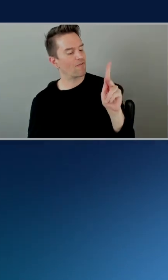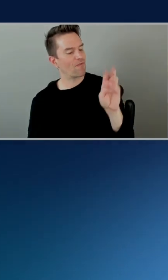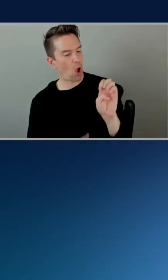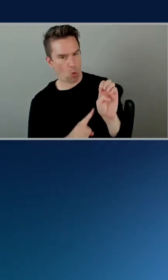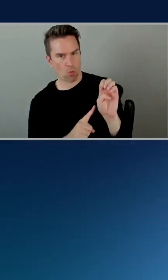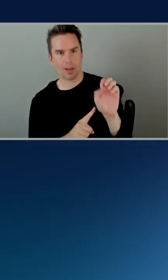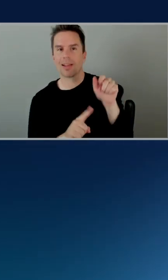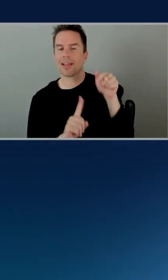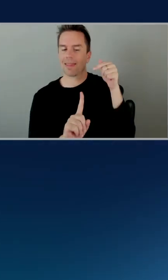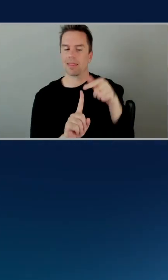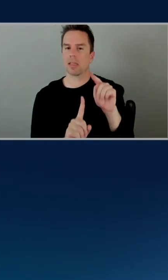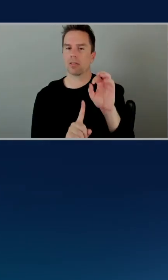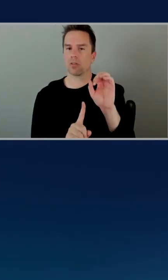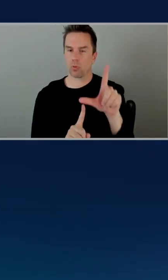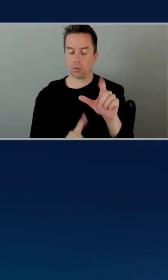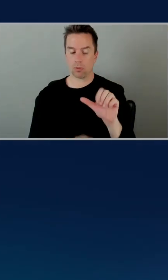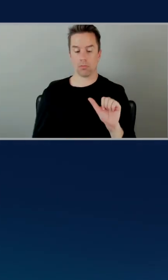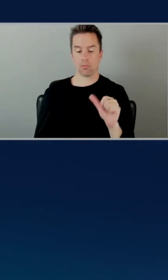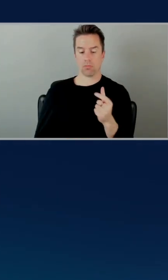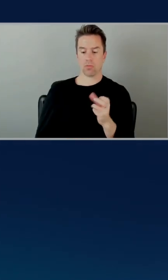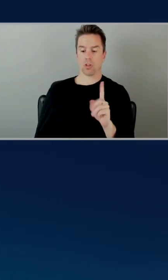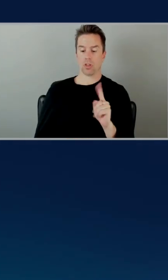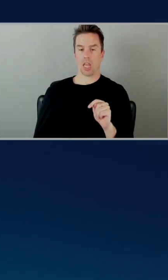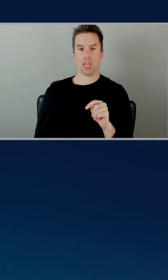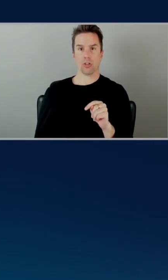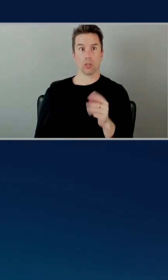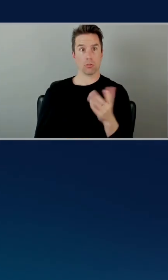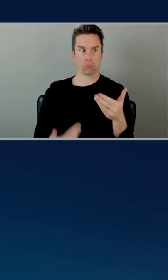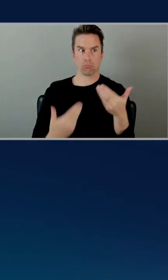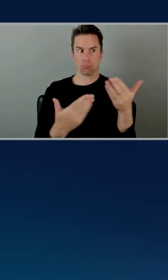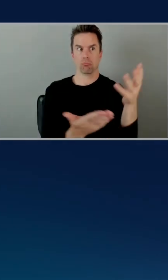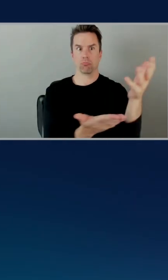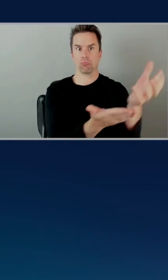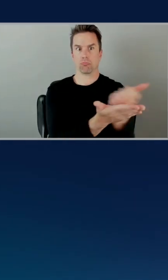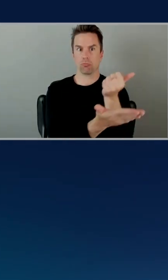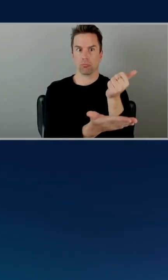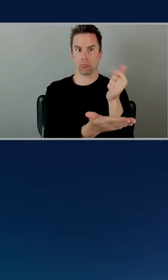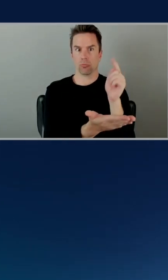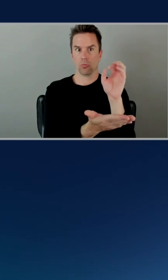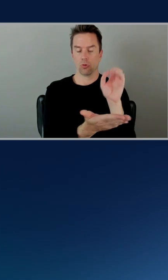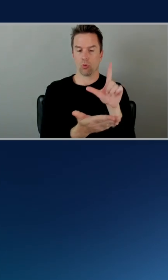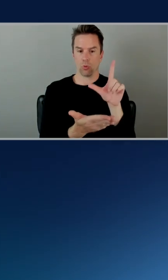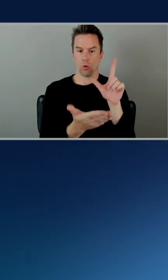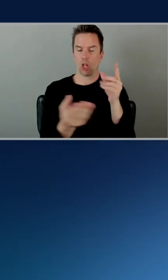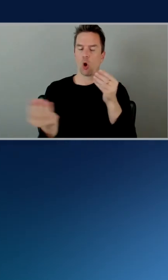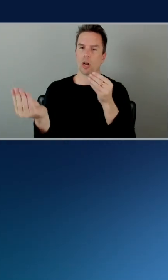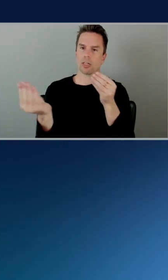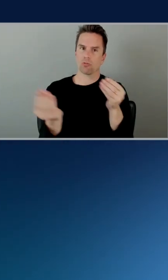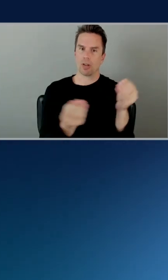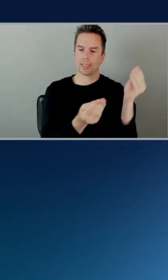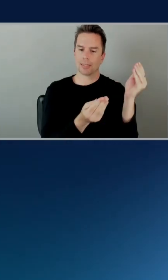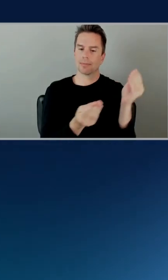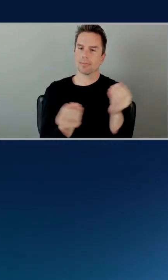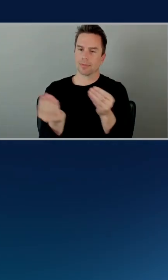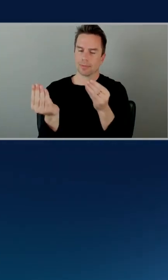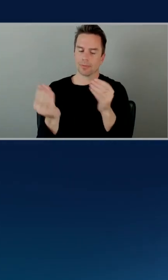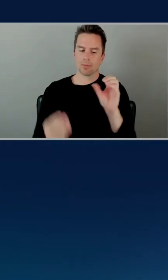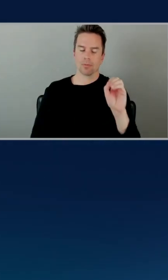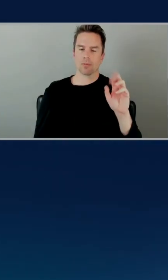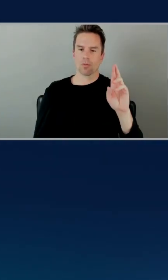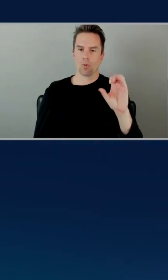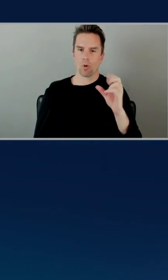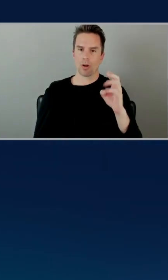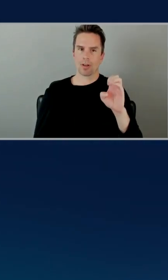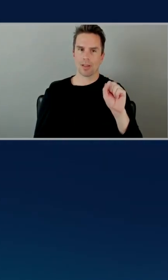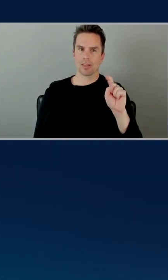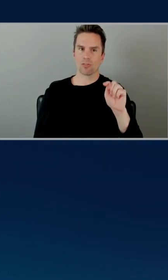that orchestrator which goes and invokes the tool. Okay. And then it takes and it invokes the tool, gets the response